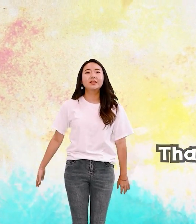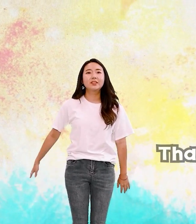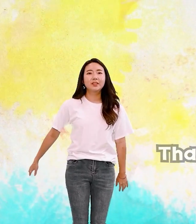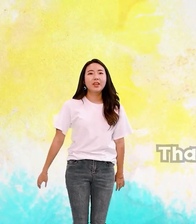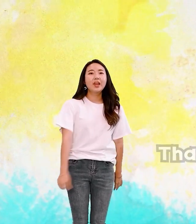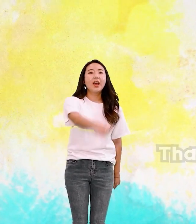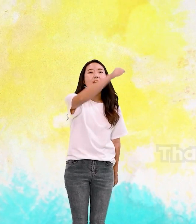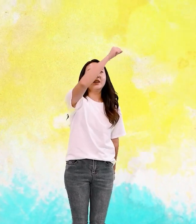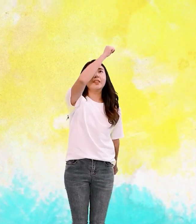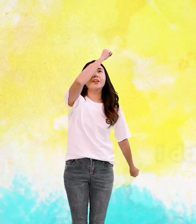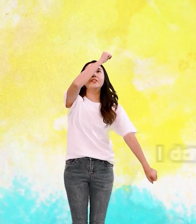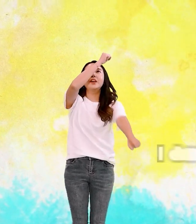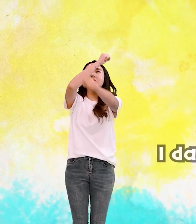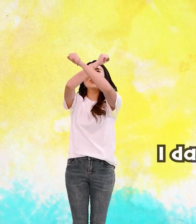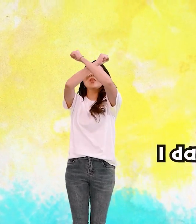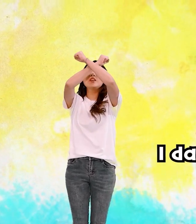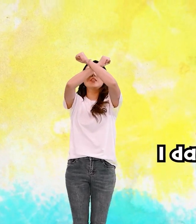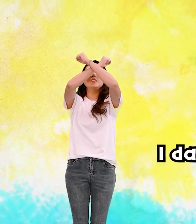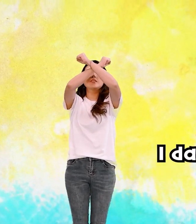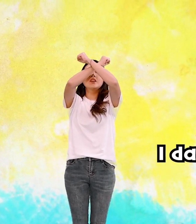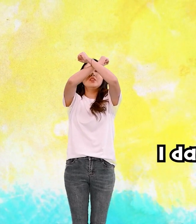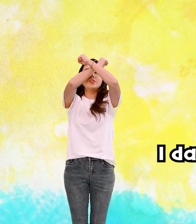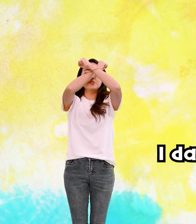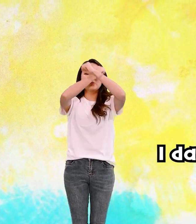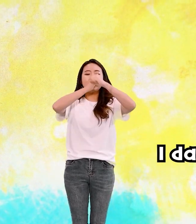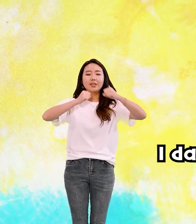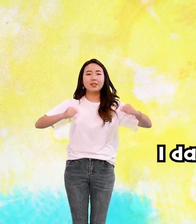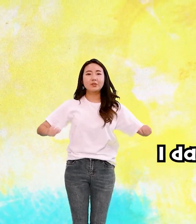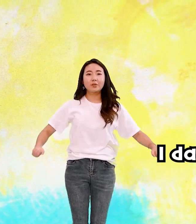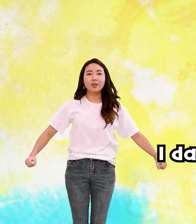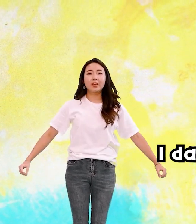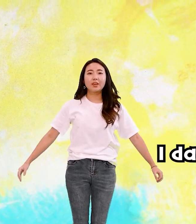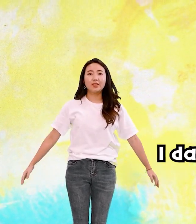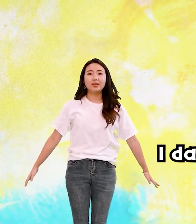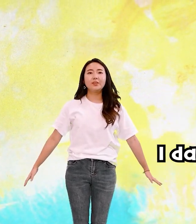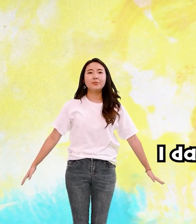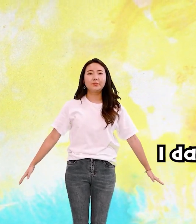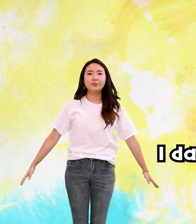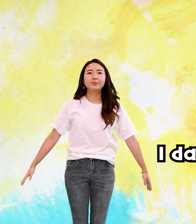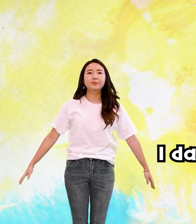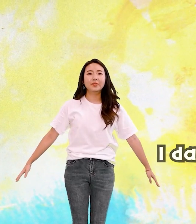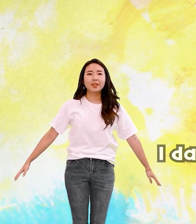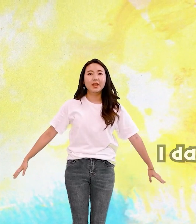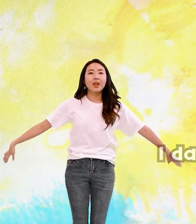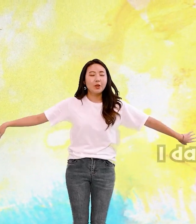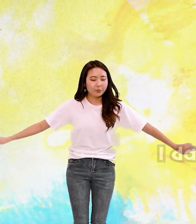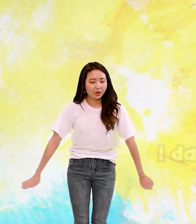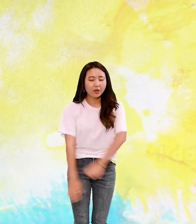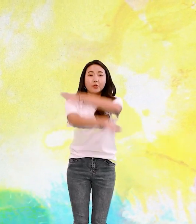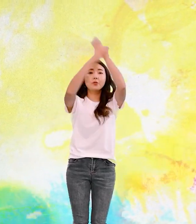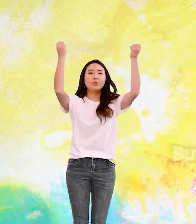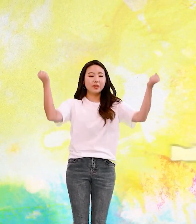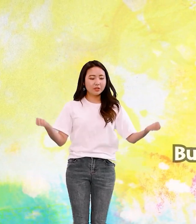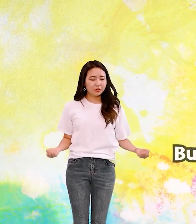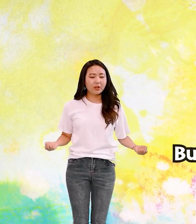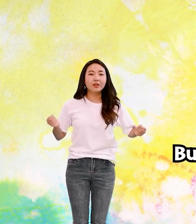righteousness. I dare not trust the sweetest frame,